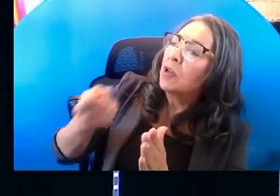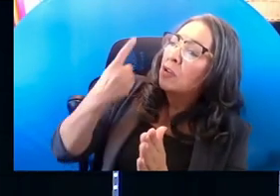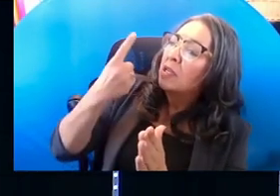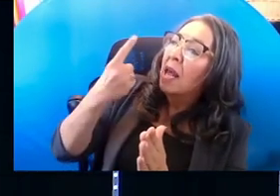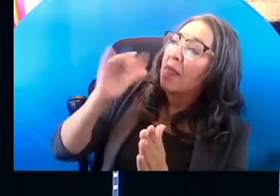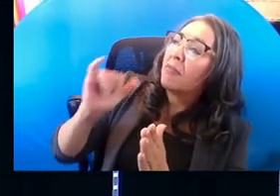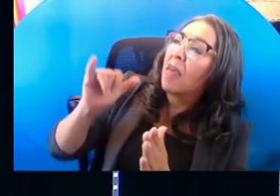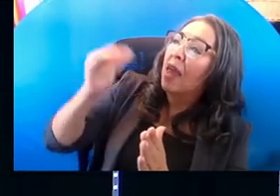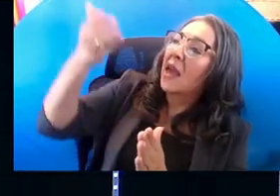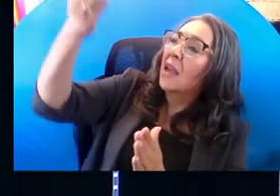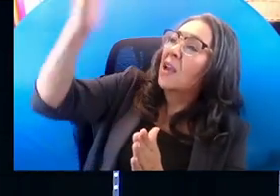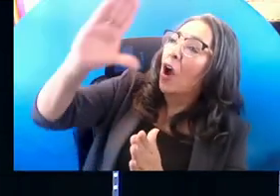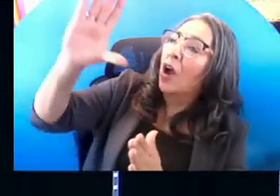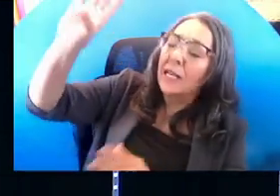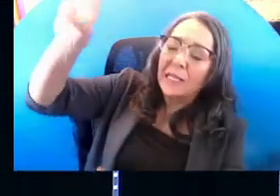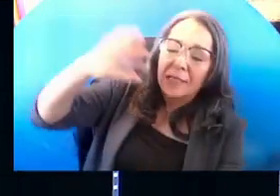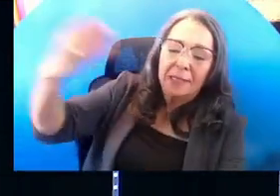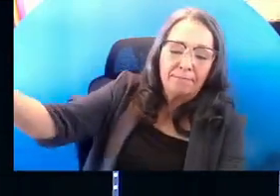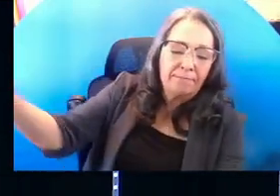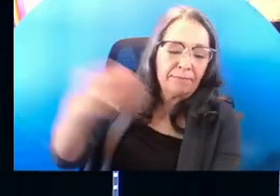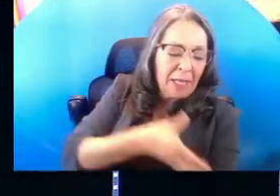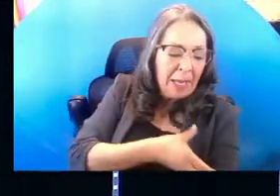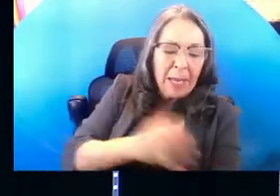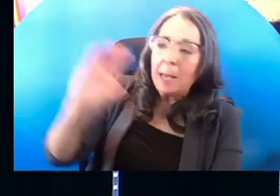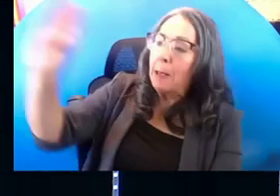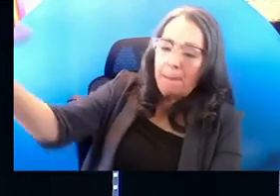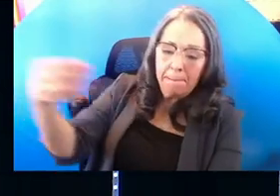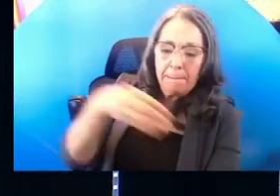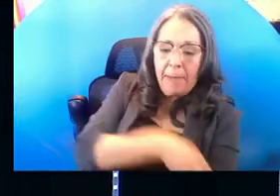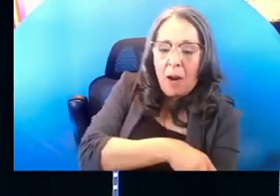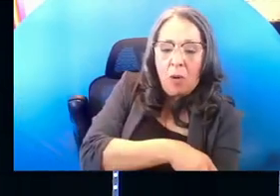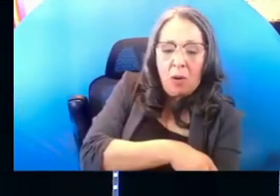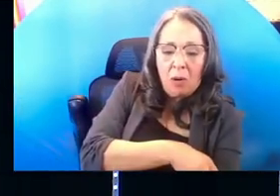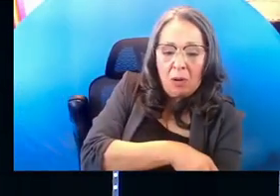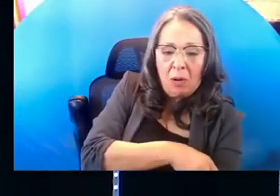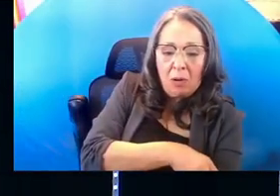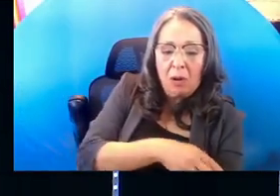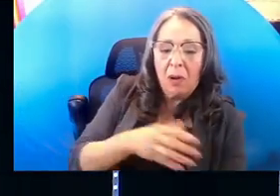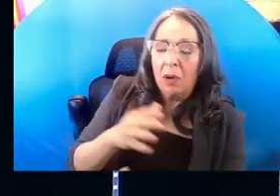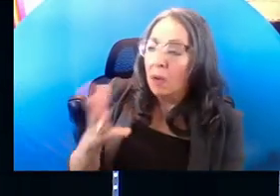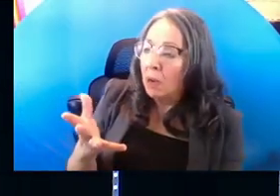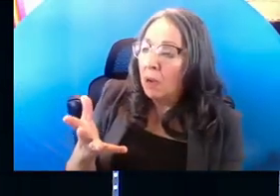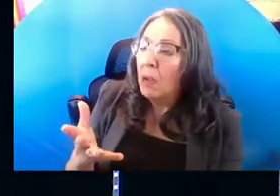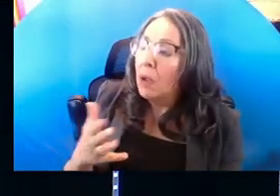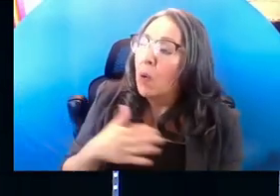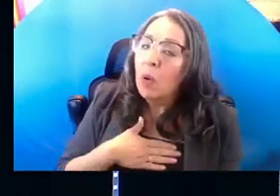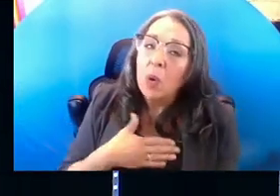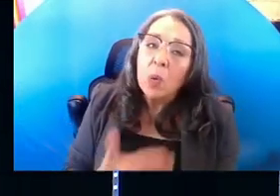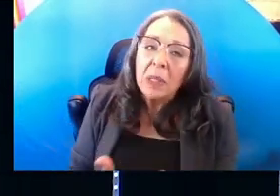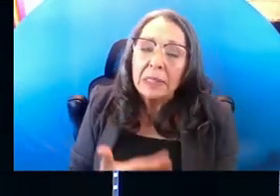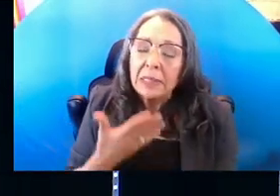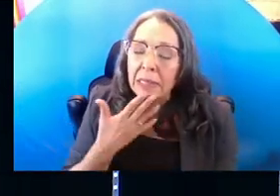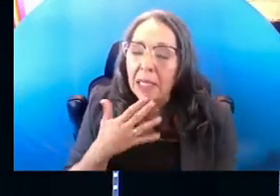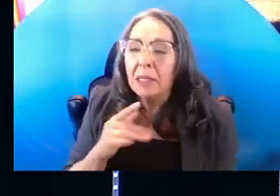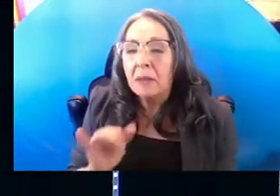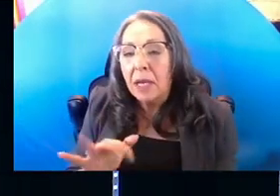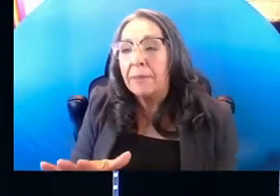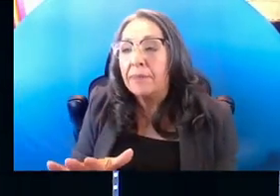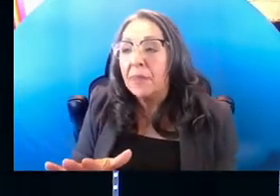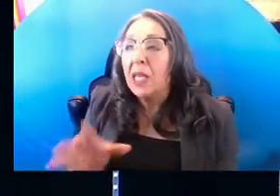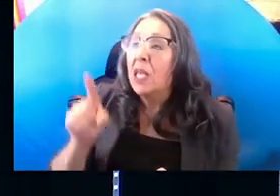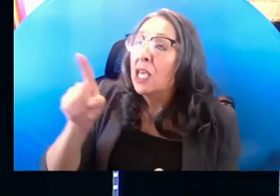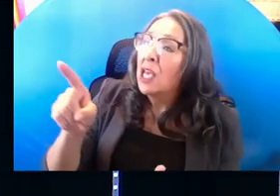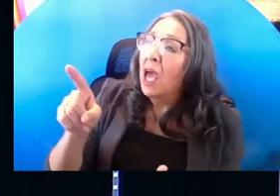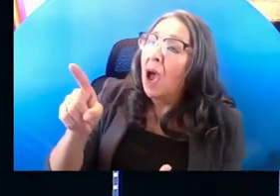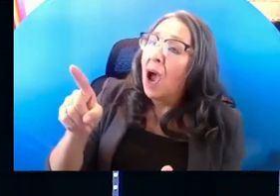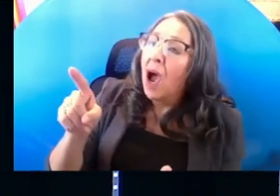I'm empowering you here. It's back to that place of like, let perseverance finish its race. We're willing to go, okay, let me step back and say, God, you're doing more